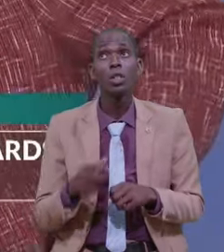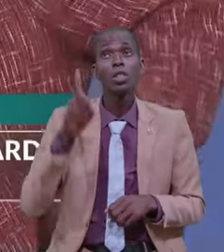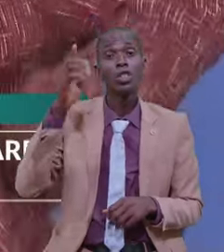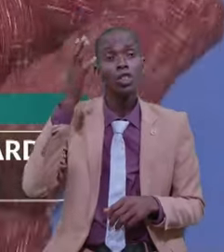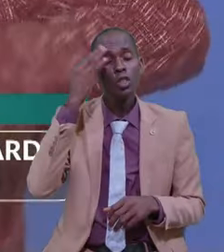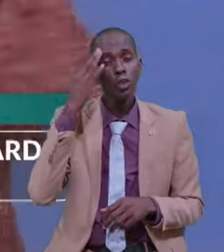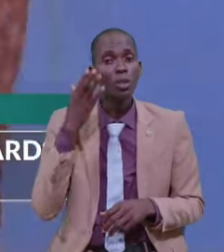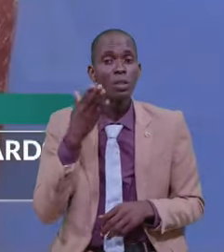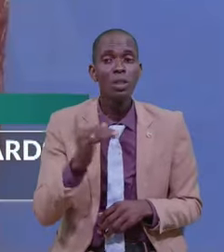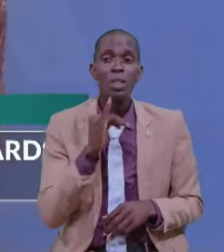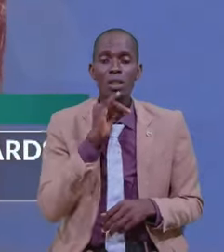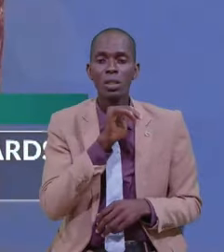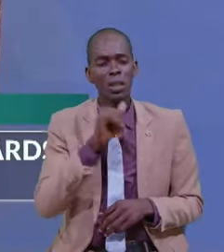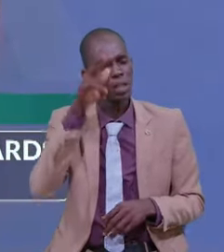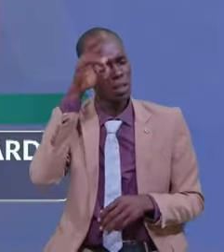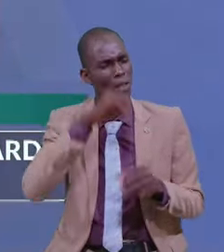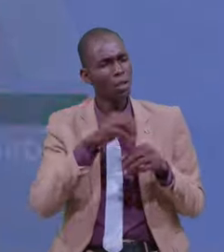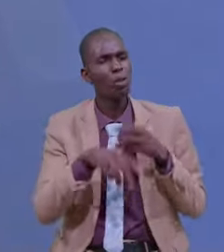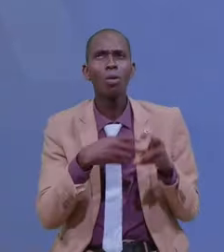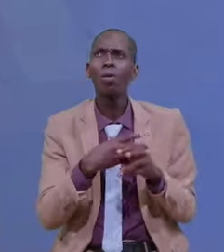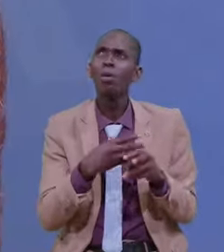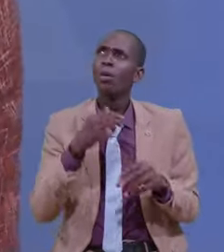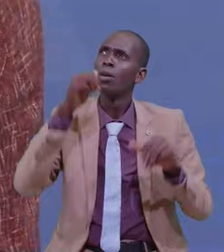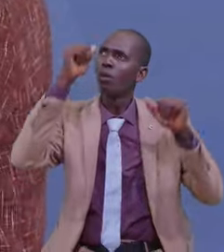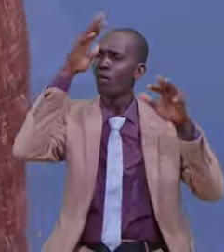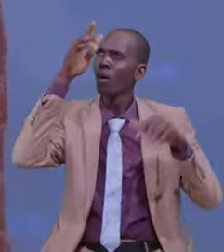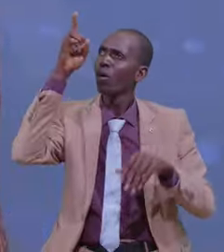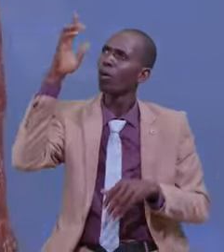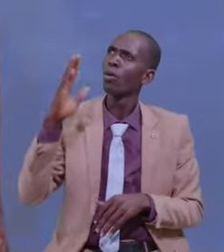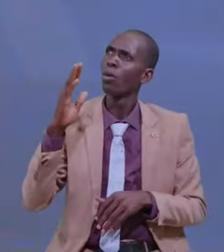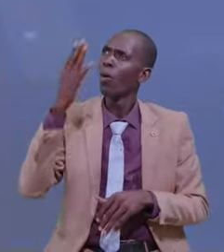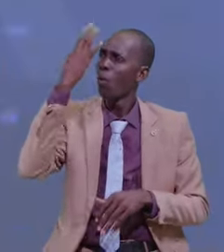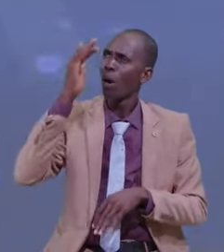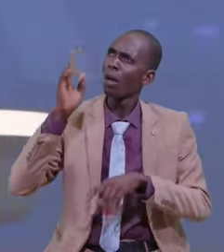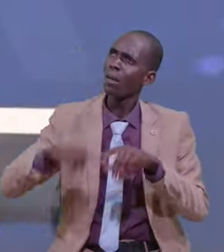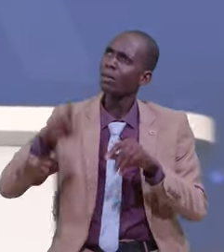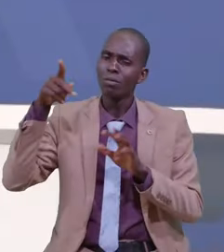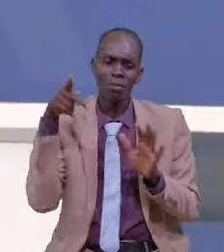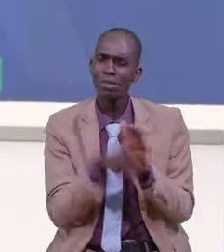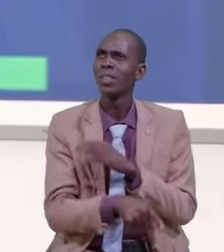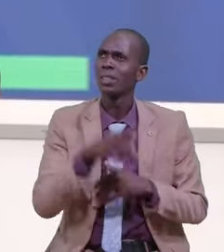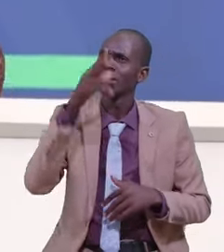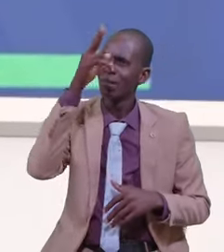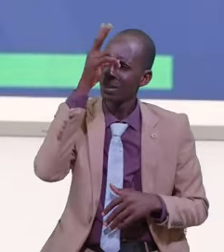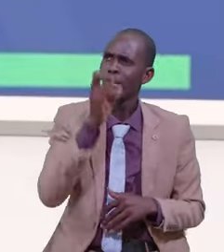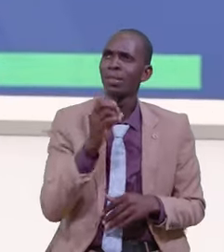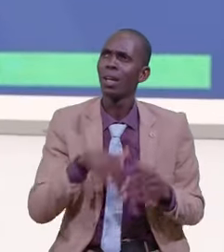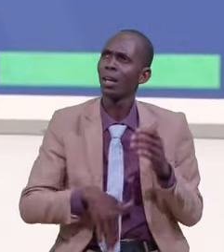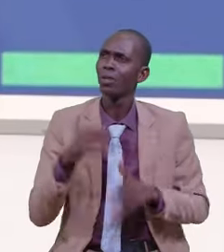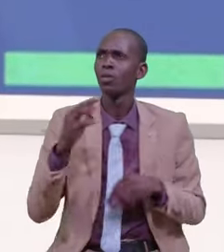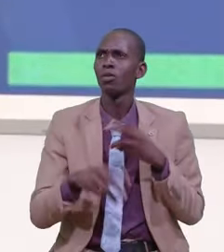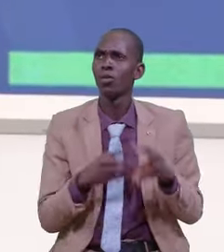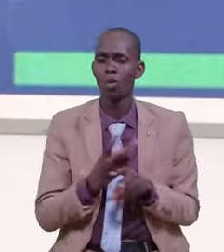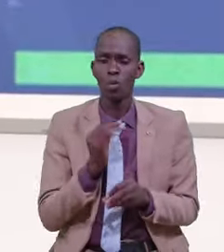world. Father God, why don't you kill Satan so that I can